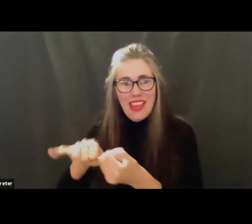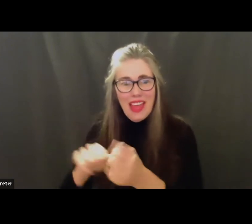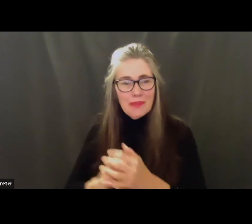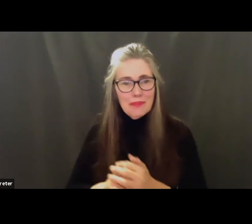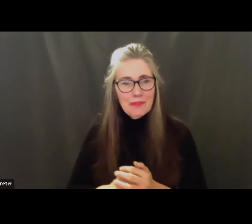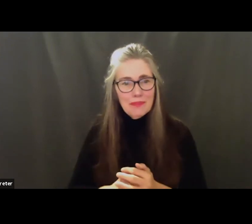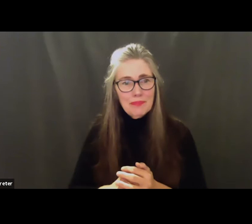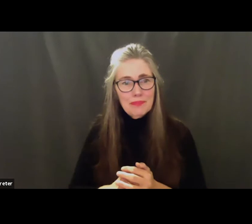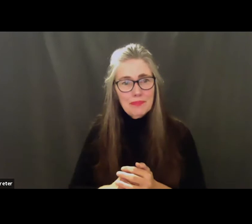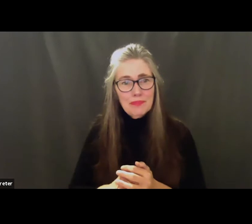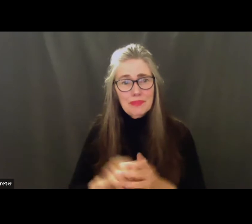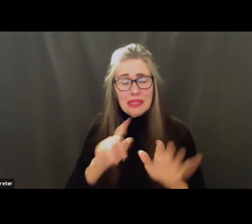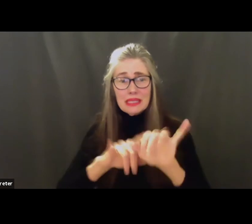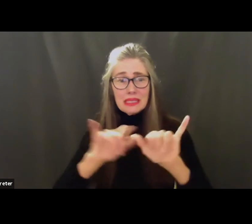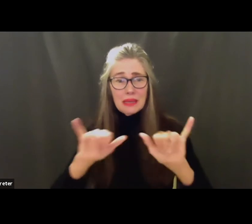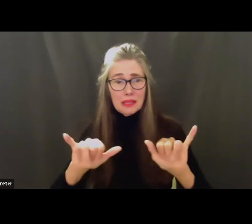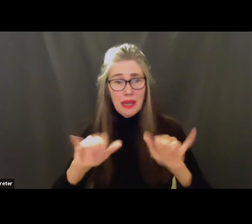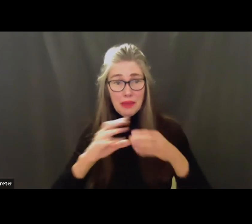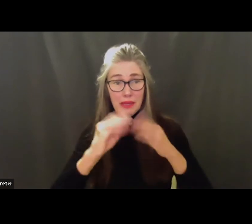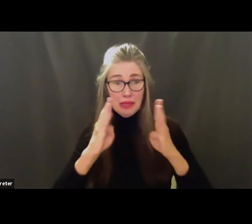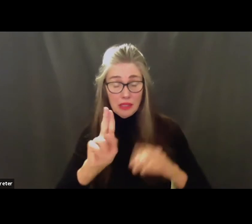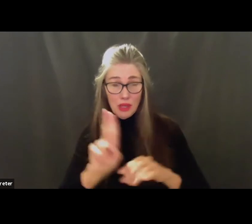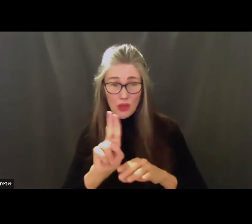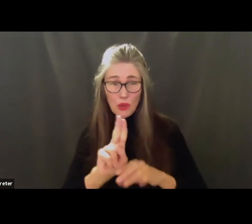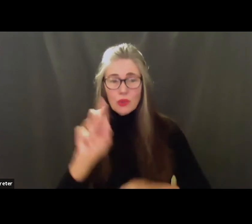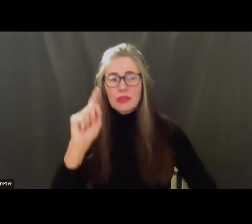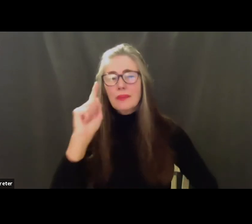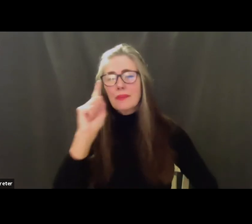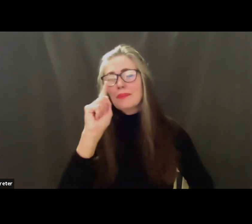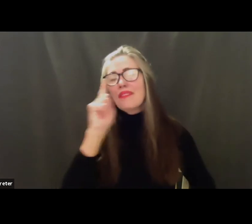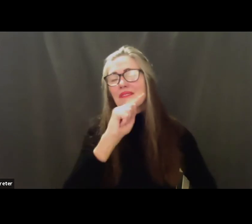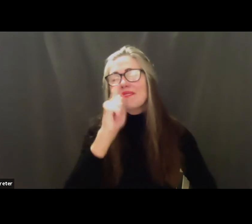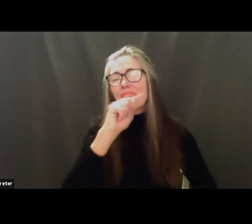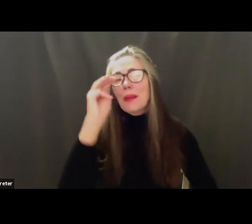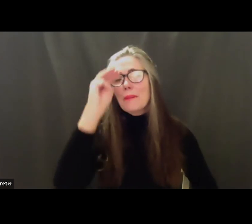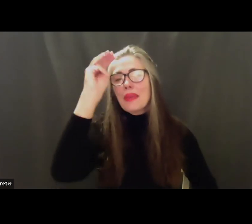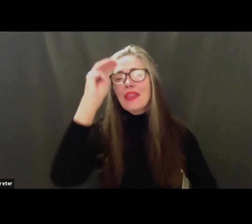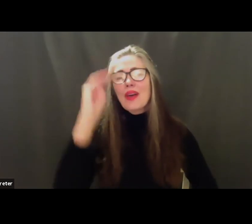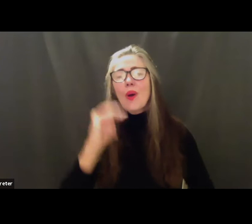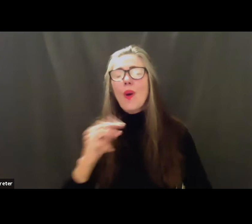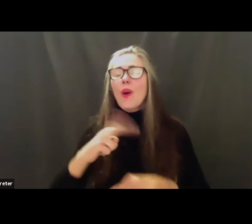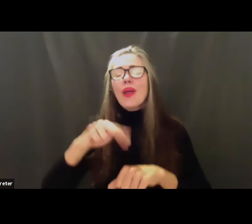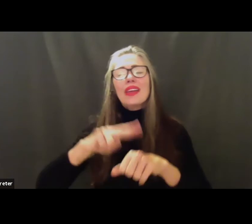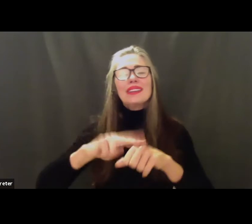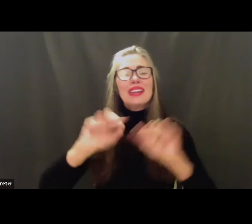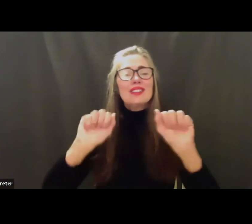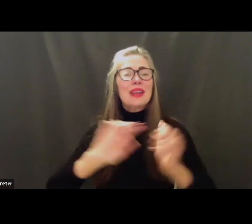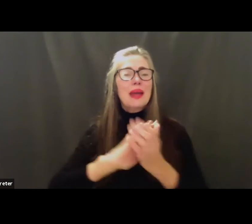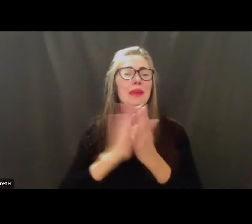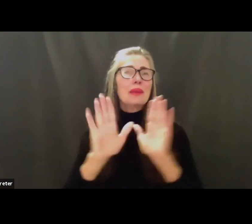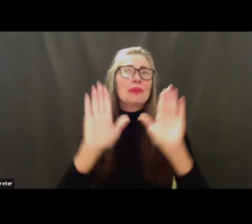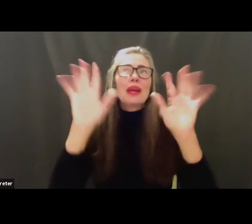At the same time, these leaders use the myth of national greatness. They enchant people with a